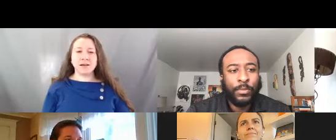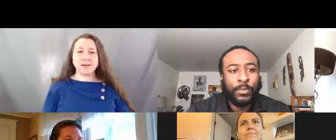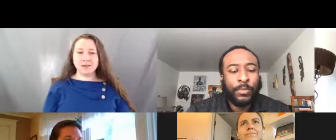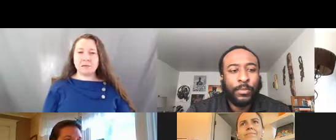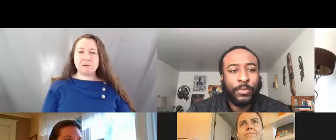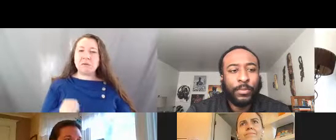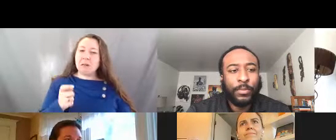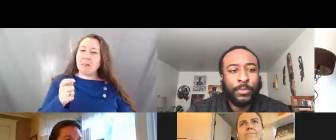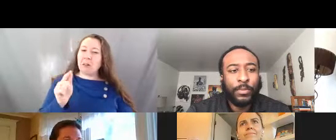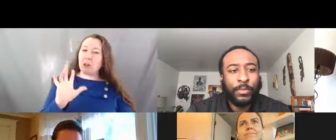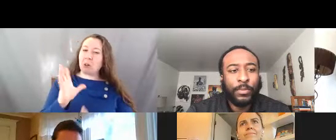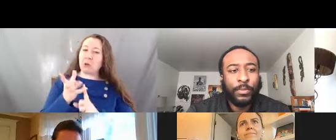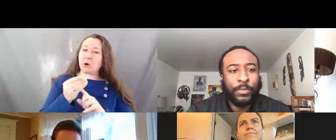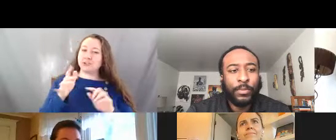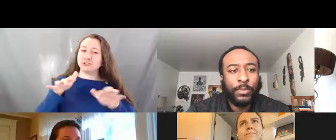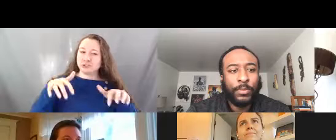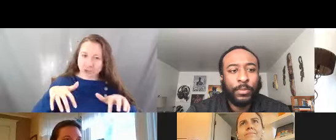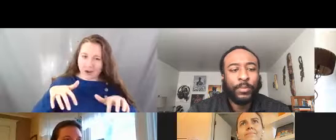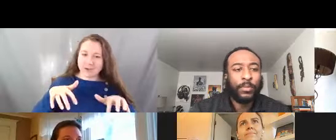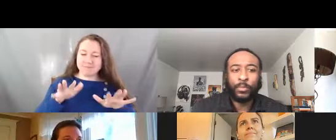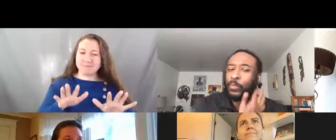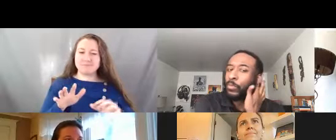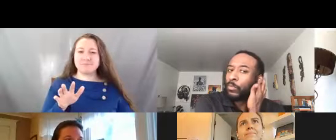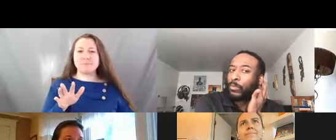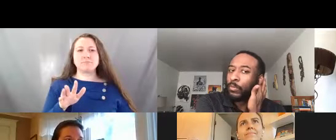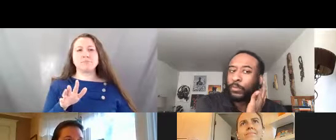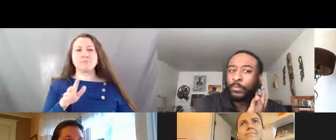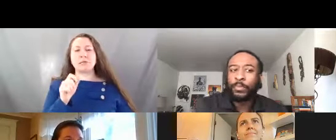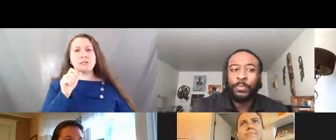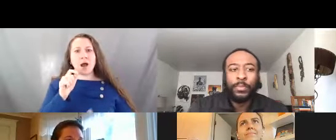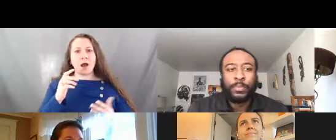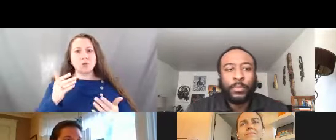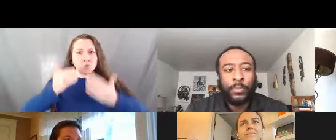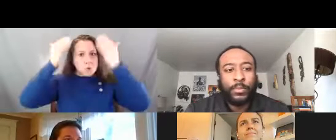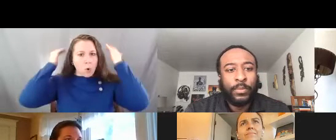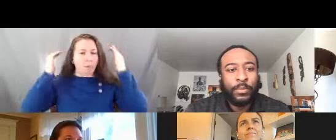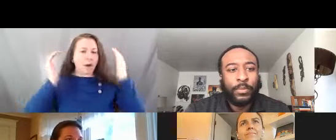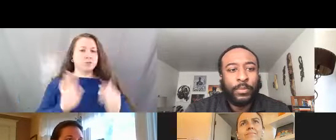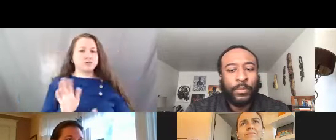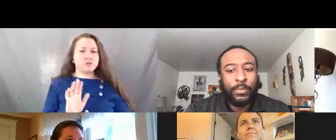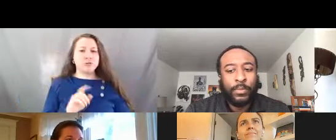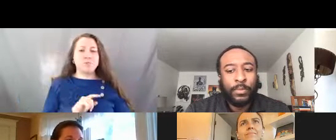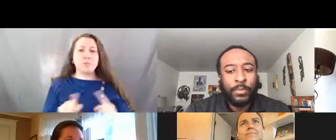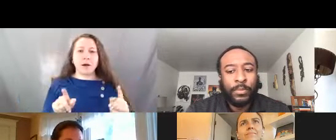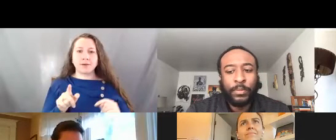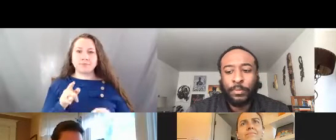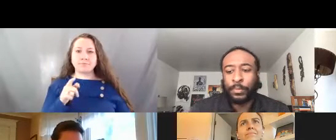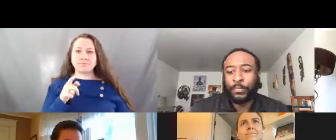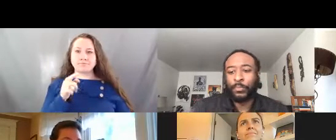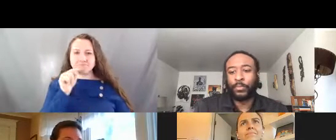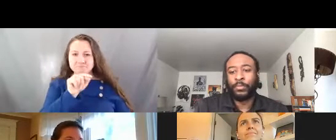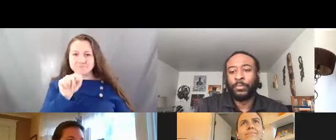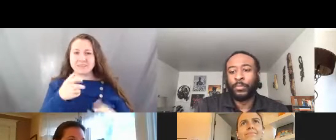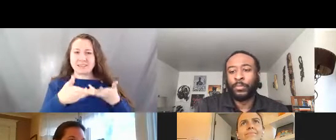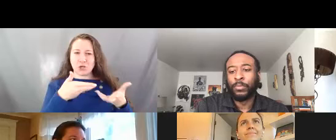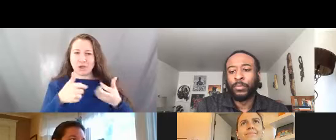shock. Not specifically like too much, but there was a little bit in generally in interactions